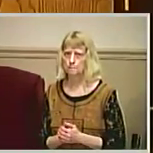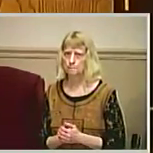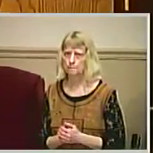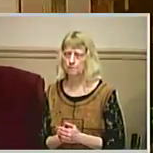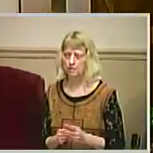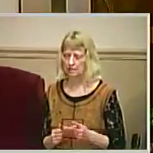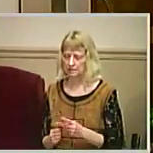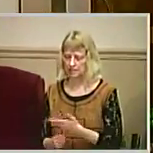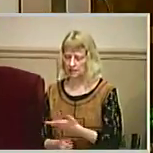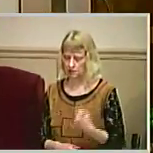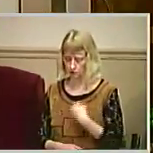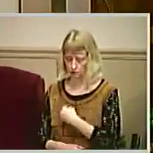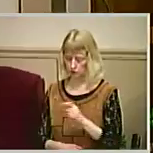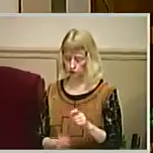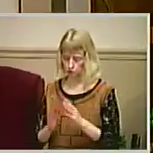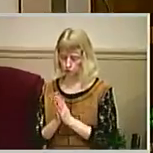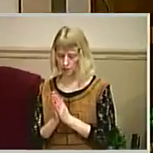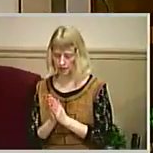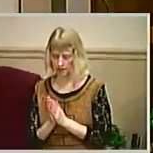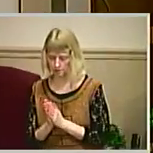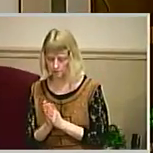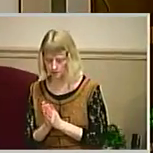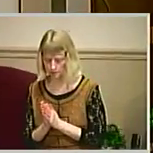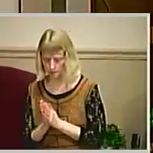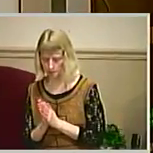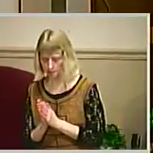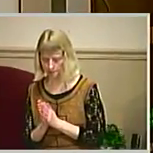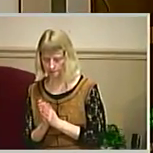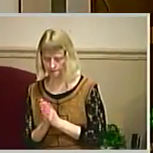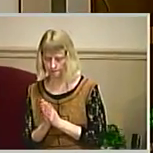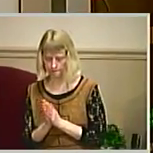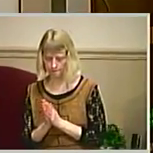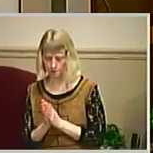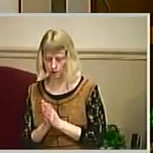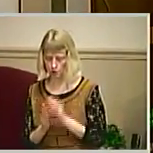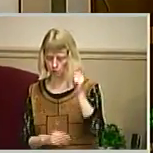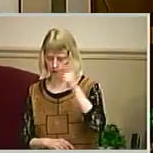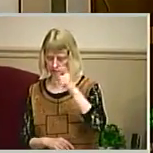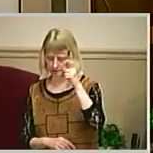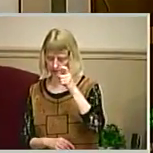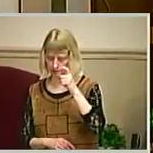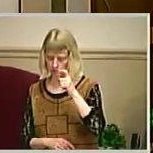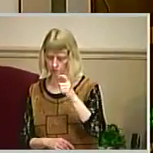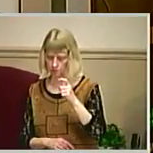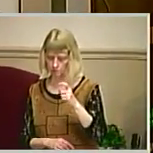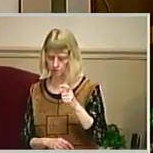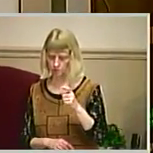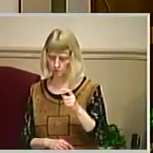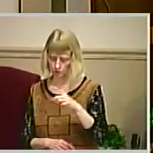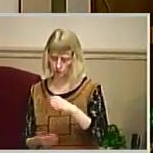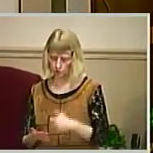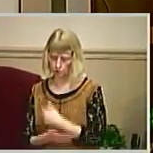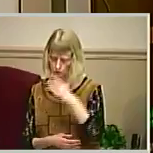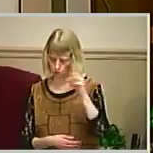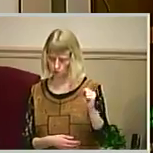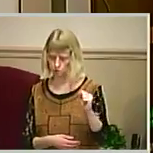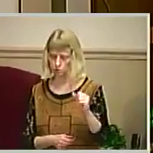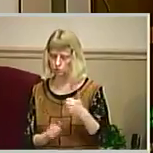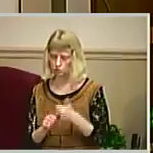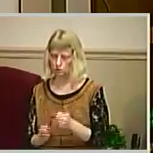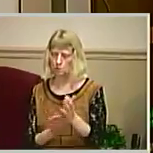The second thing that we should be praying for is, let's pray for wisdom for the administration to govern